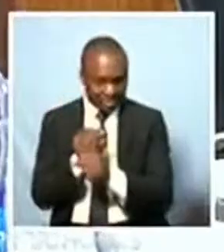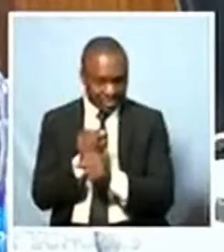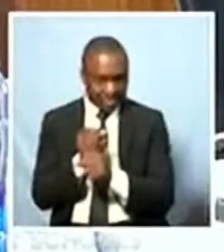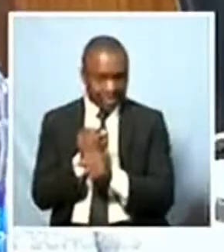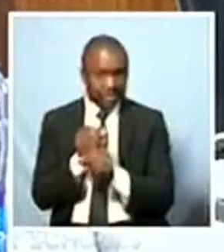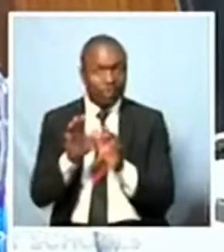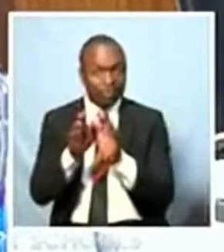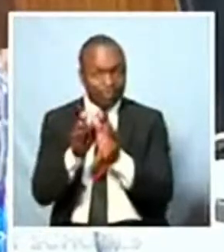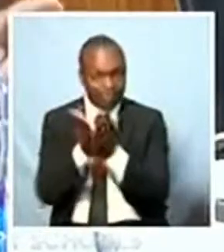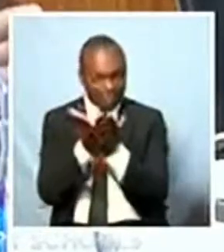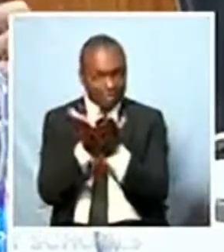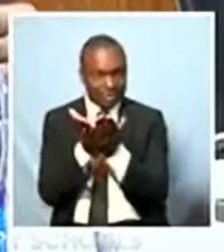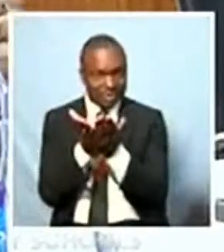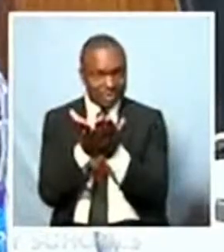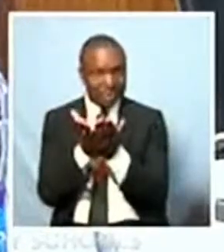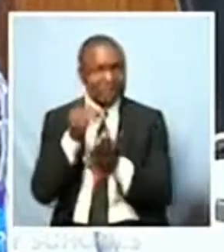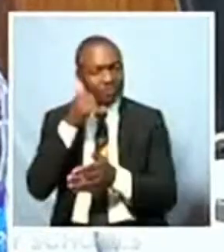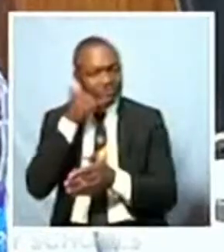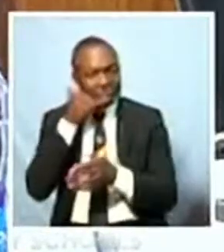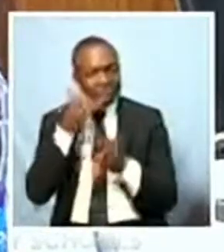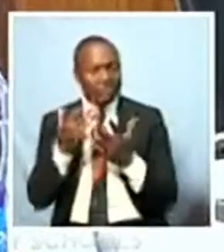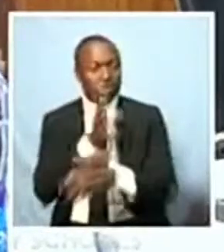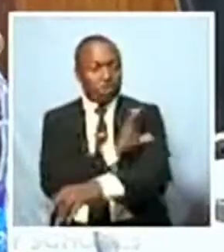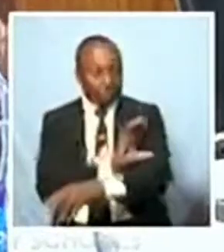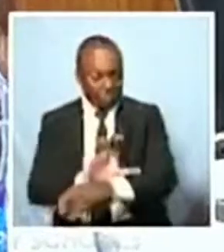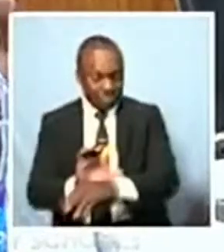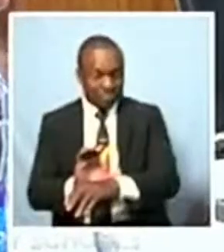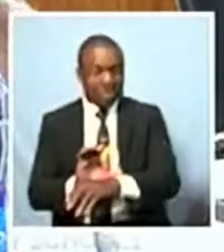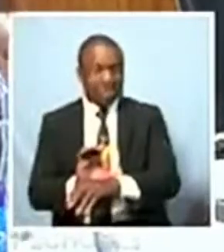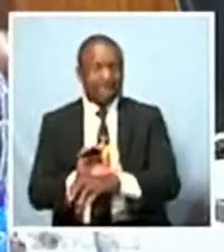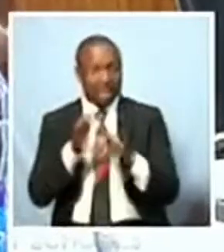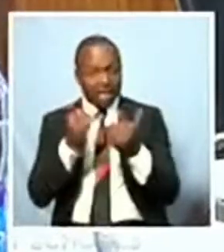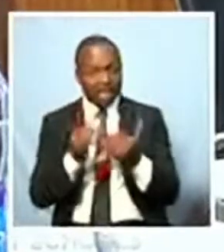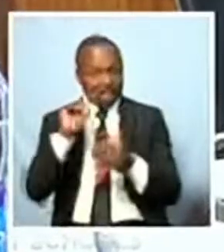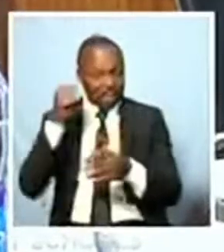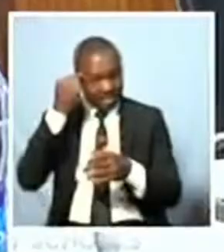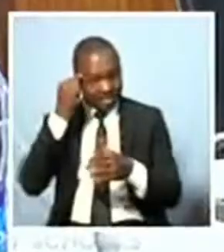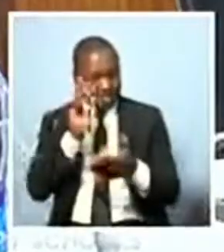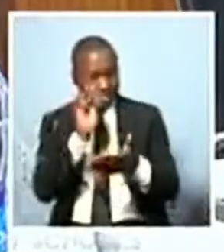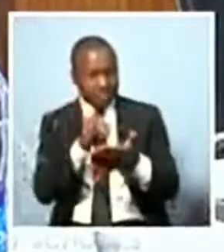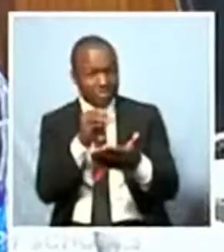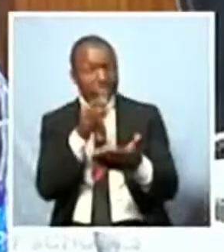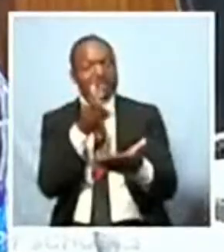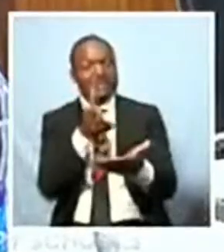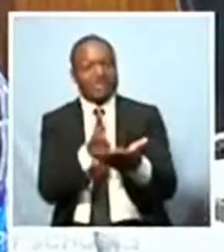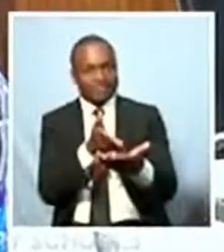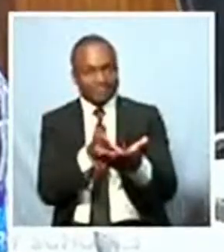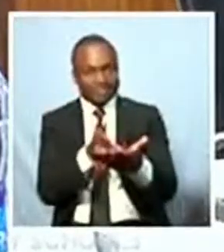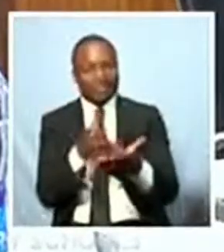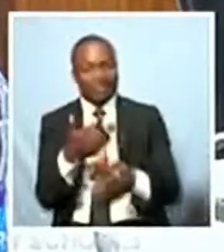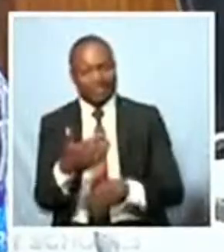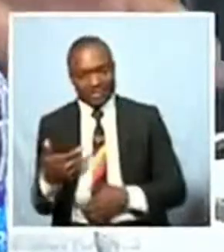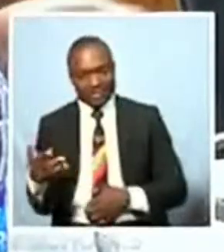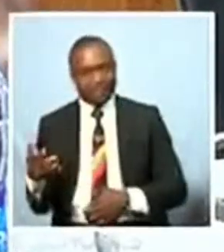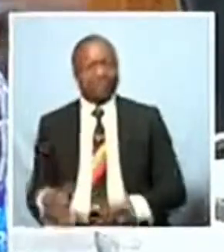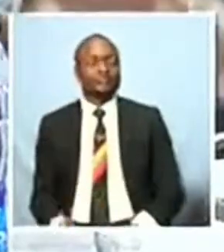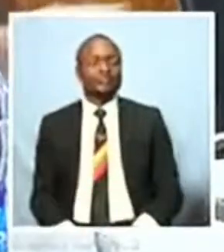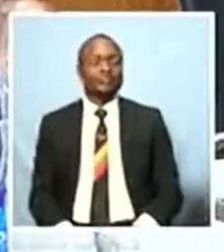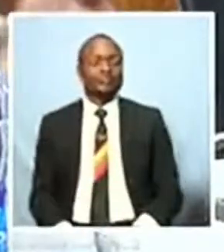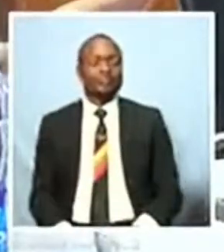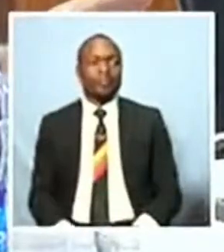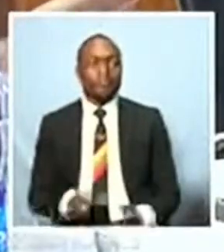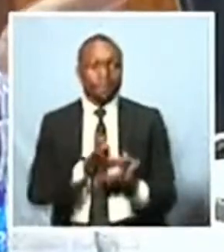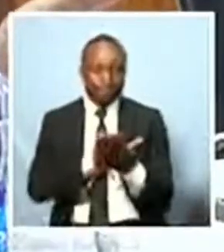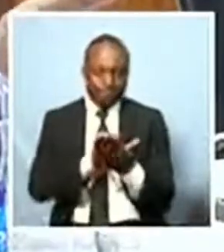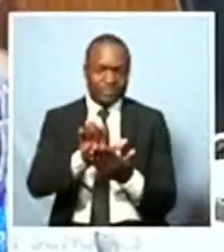copy. Yes, so now that the government has put in place this mechanism now to print the